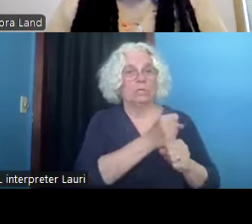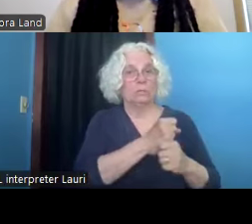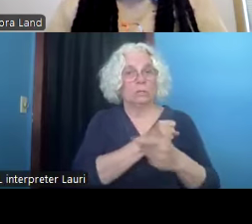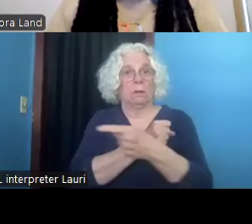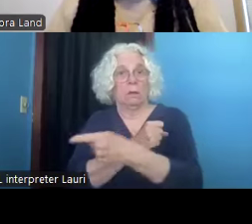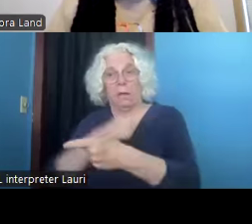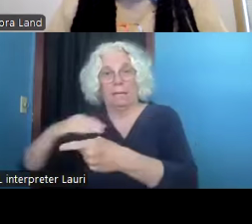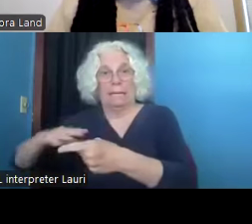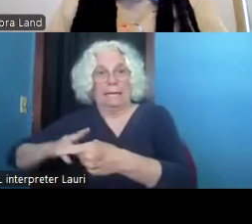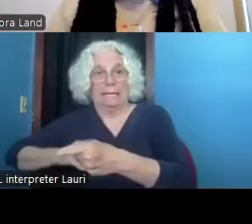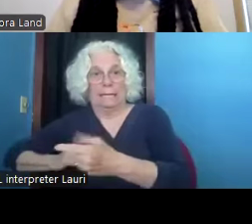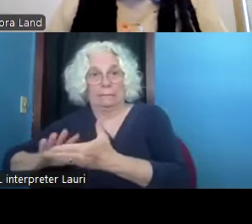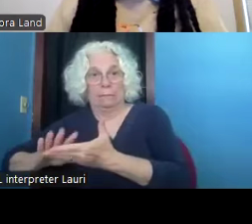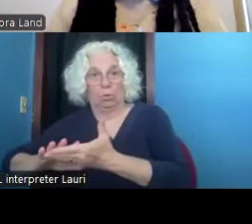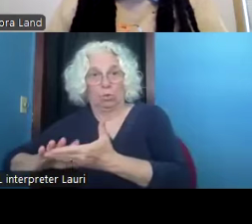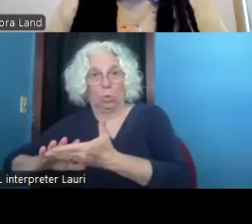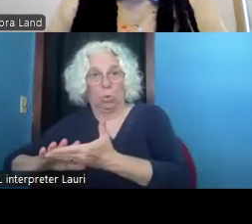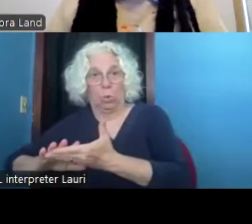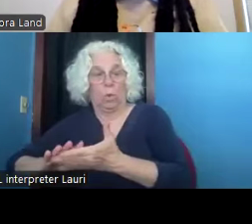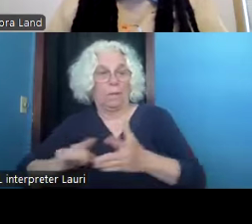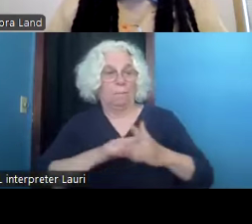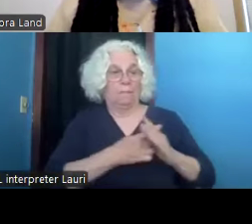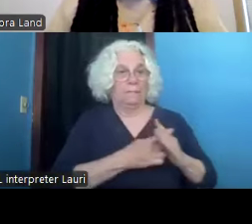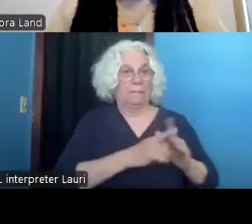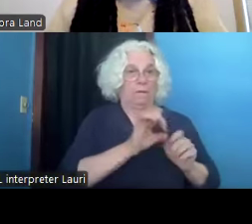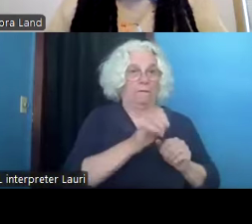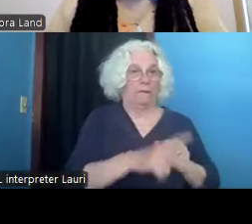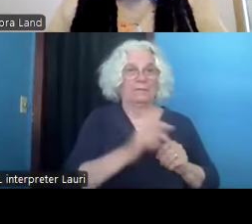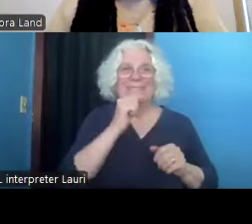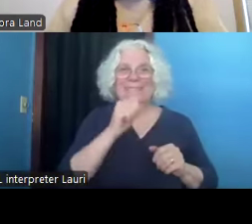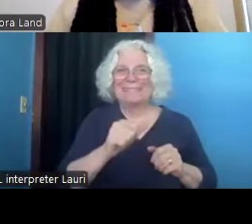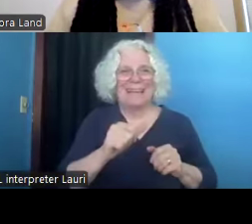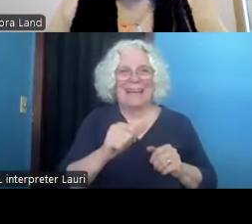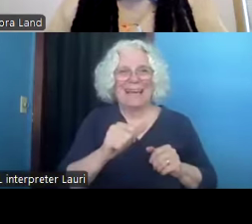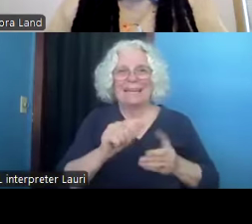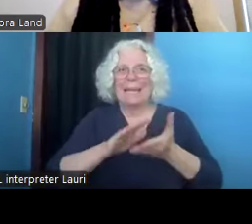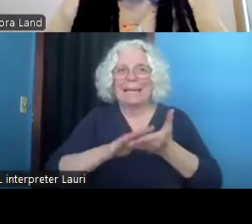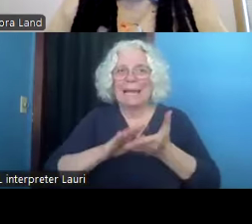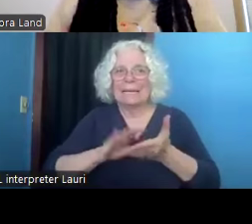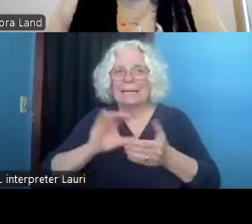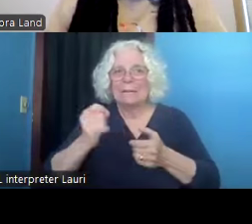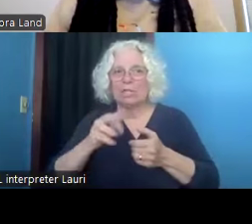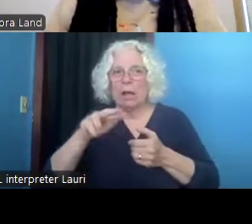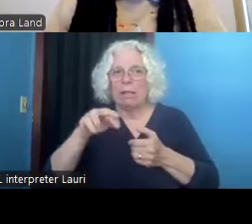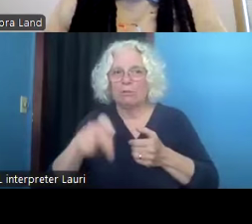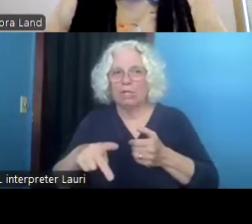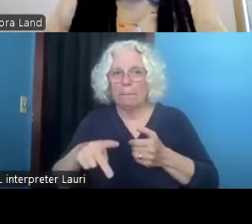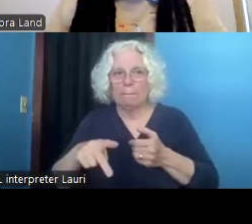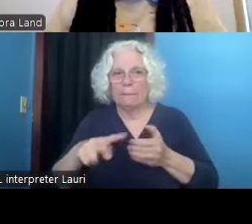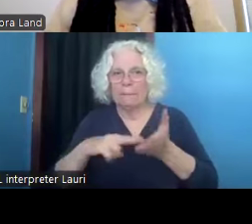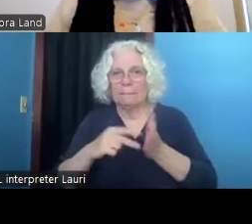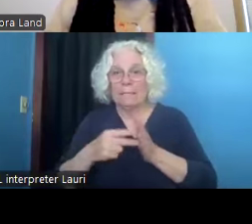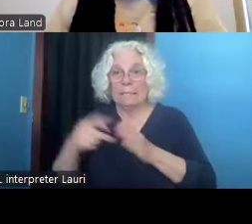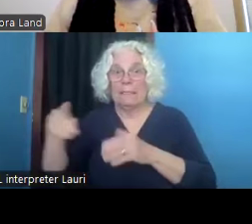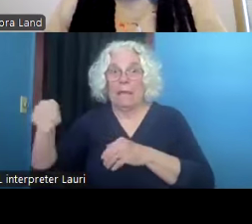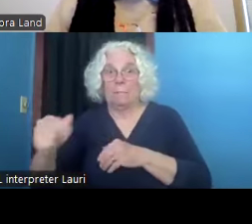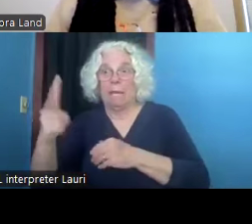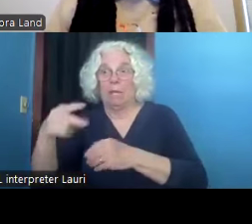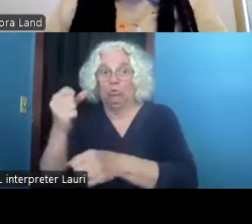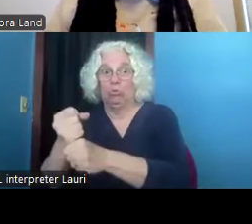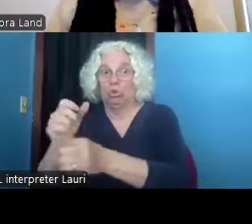your fellowship, just know this is different from a scholarship, where it means that we will pay for 2 years of your school. We